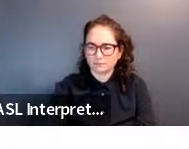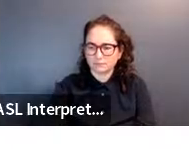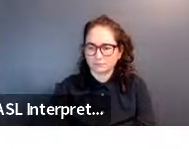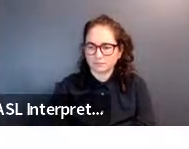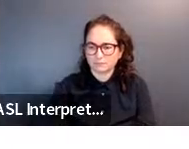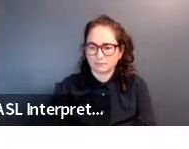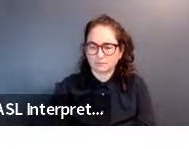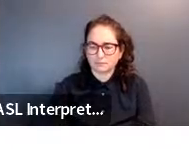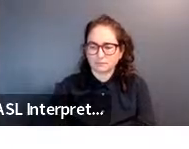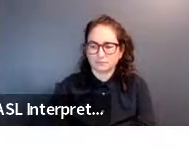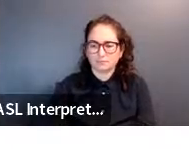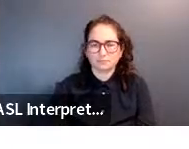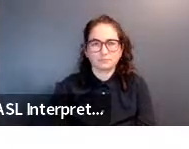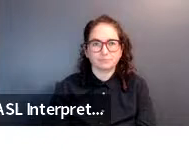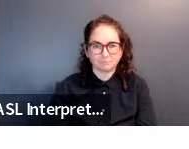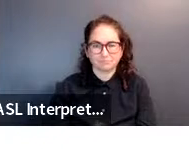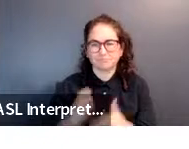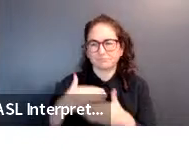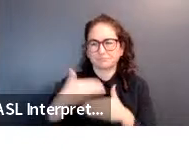Next slide, please.